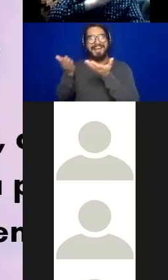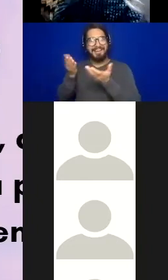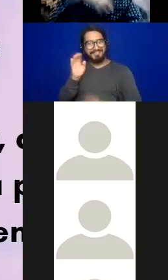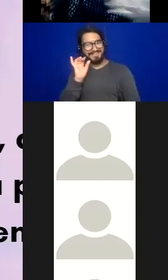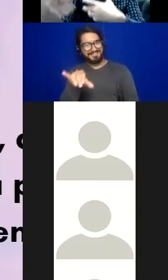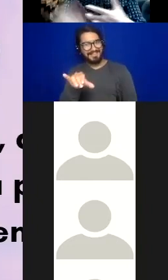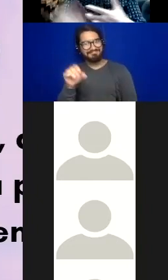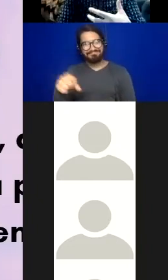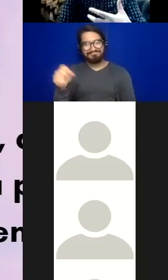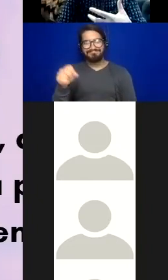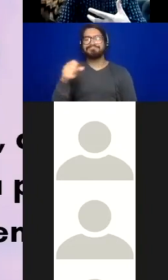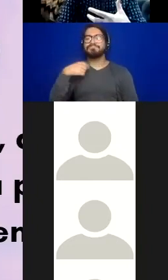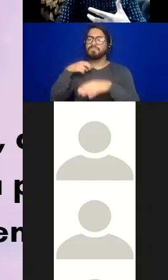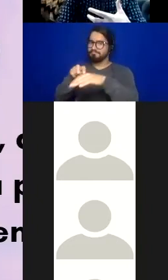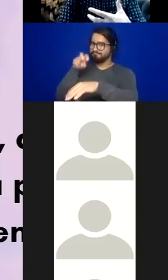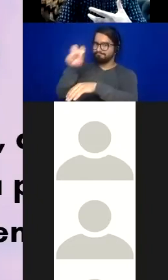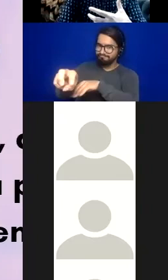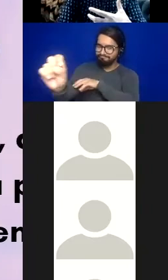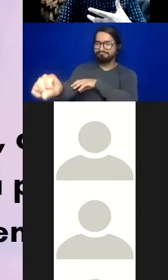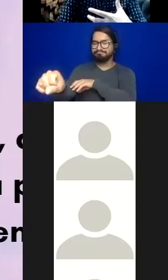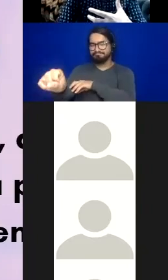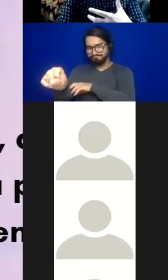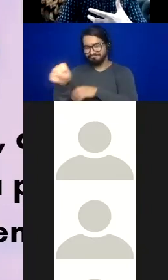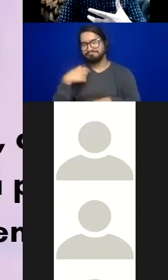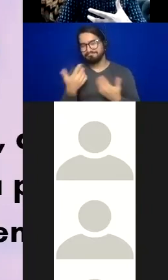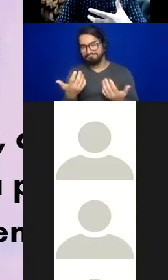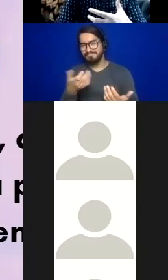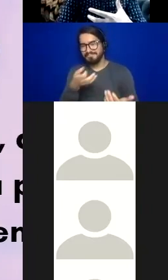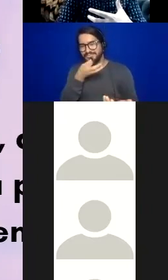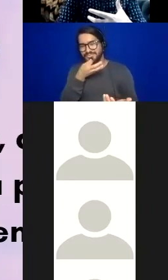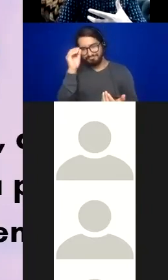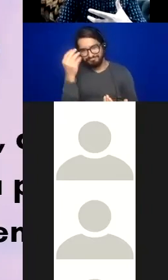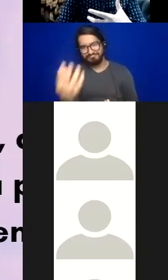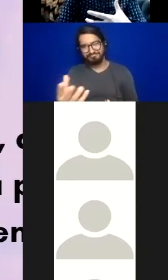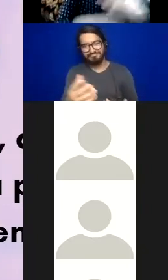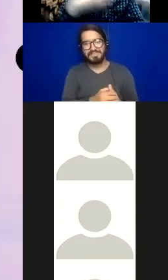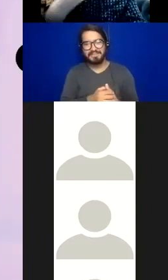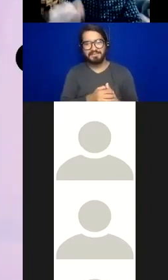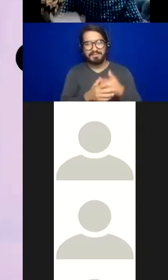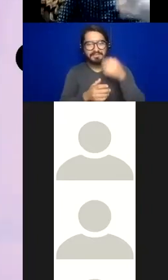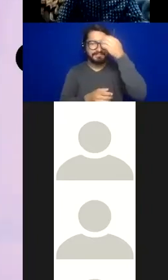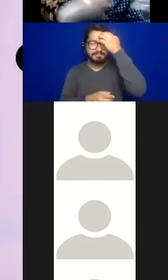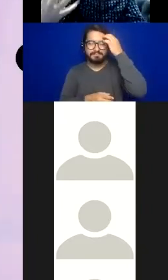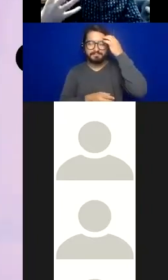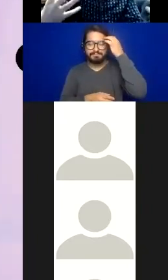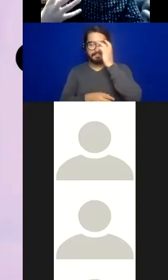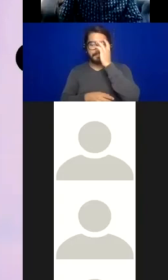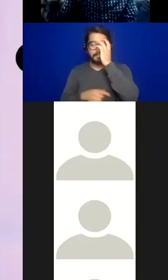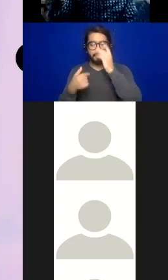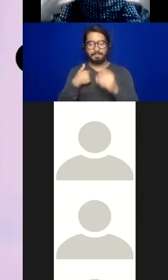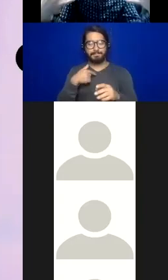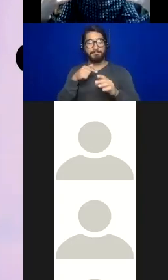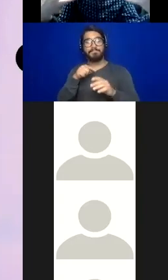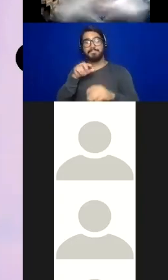kind of, yeah, you're jumping ahead to kind of the point that I'm about to make, which is that the source of this shame and judgment